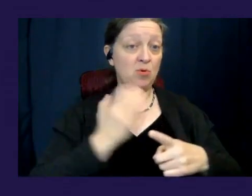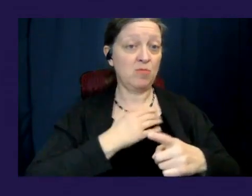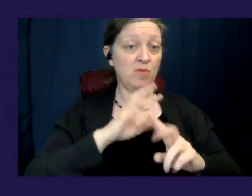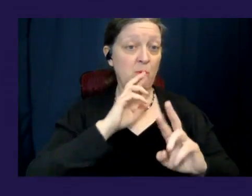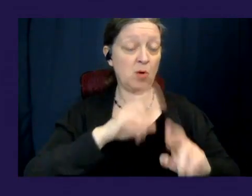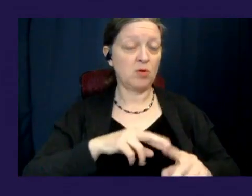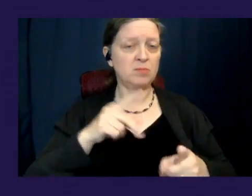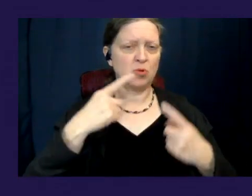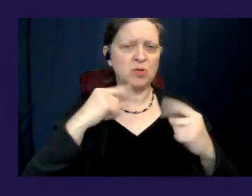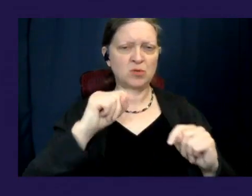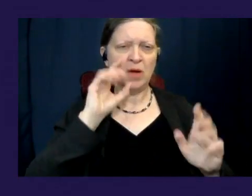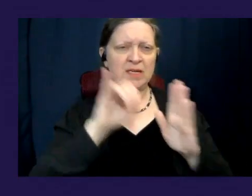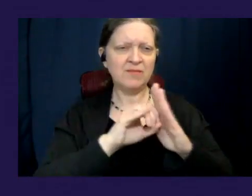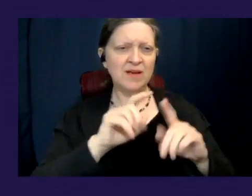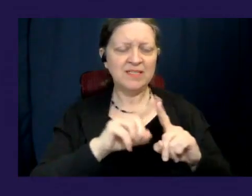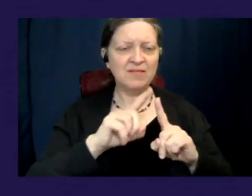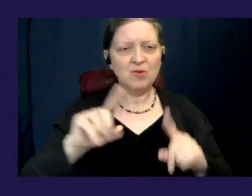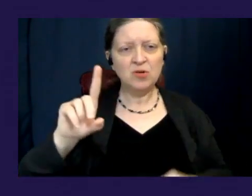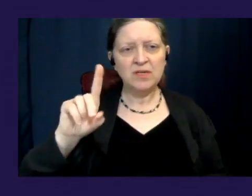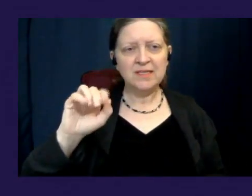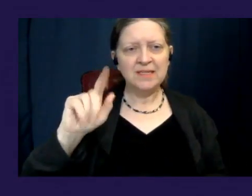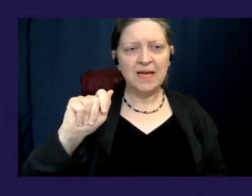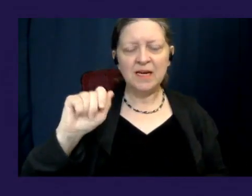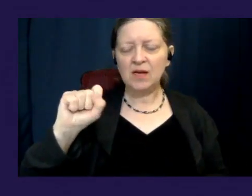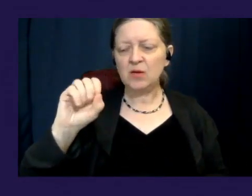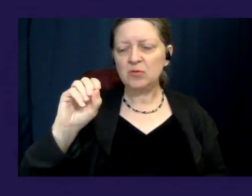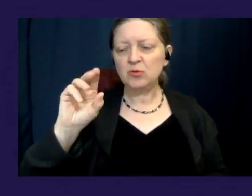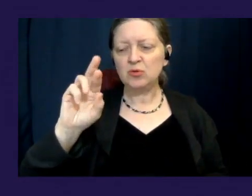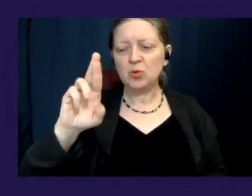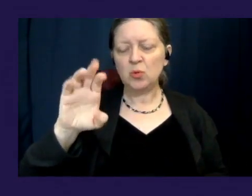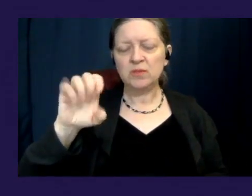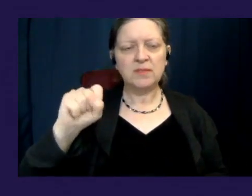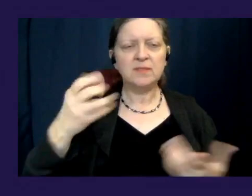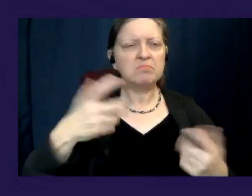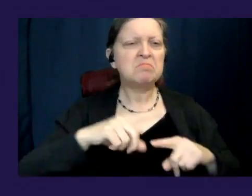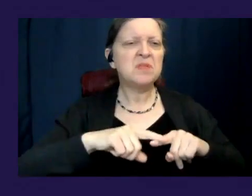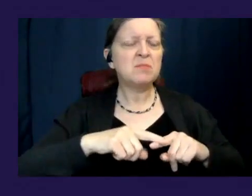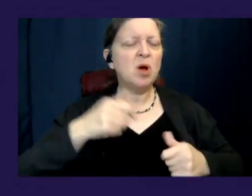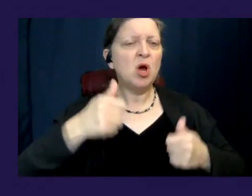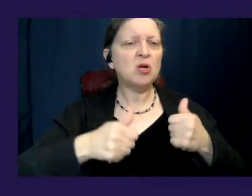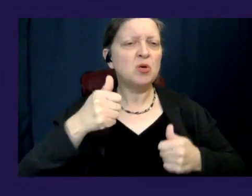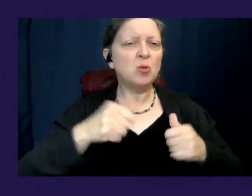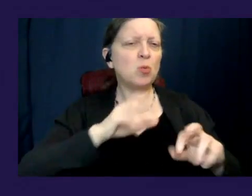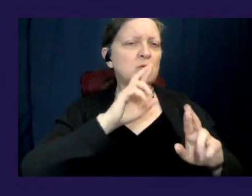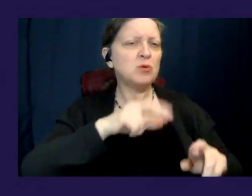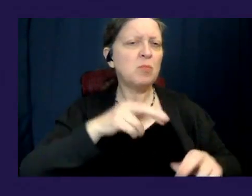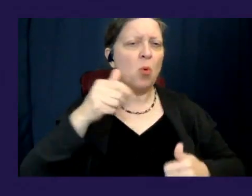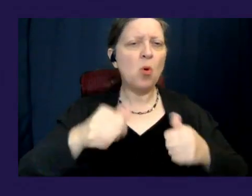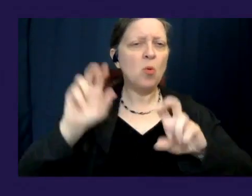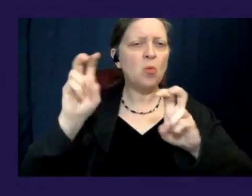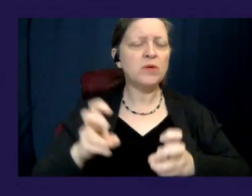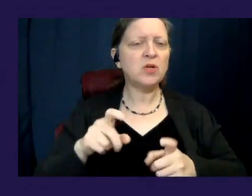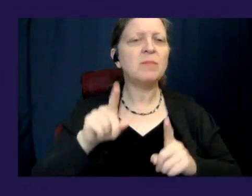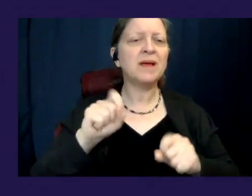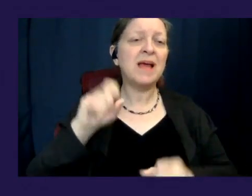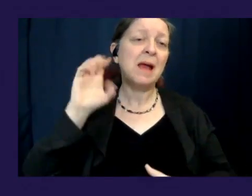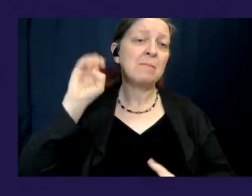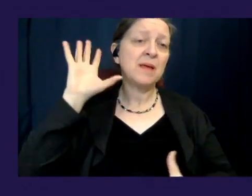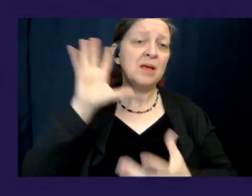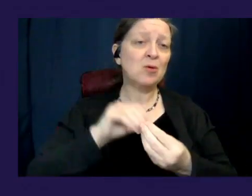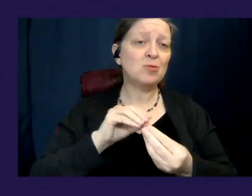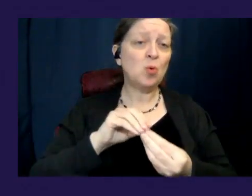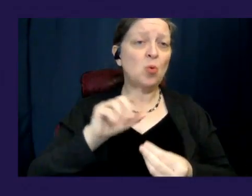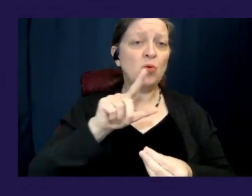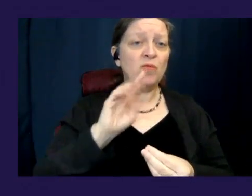data sources. And depending on the report and what topics are being covered, it can run about 24 different sources that our team of 7 to 8